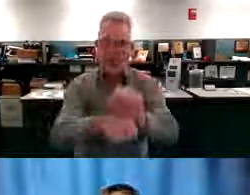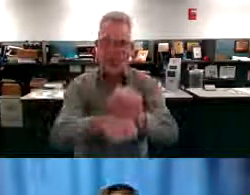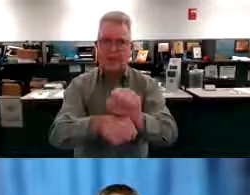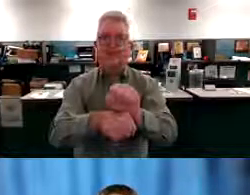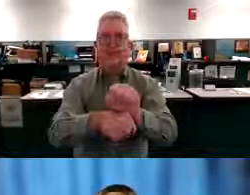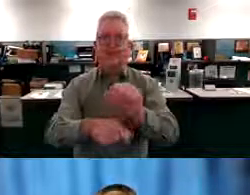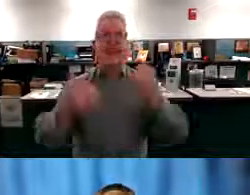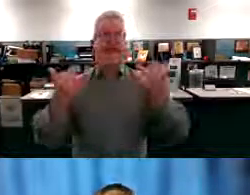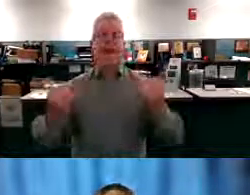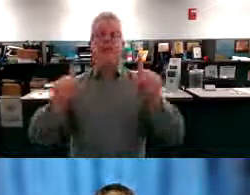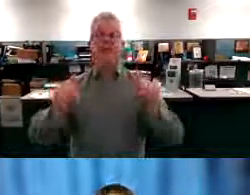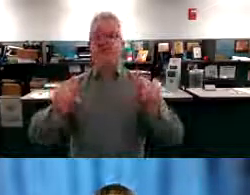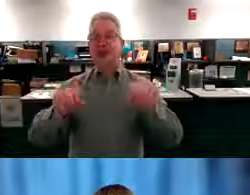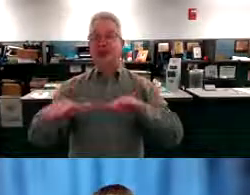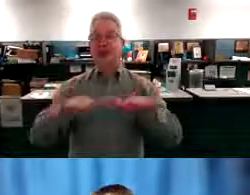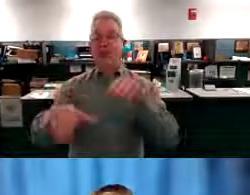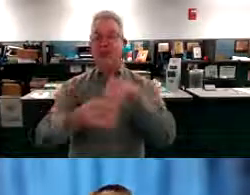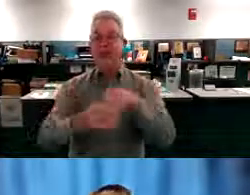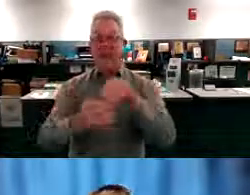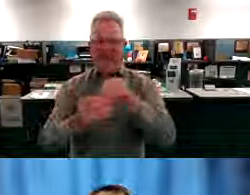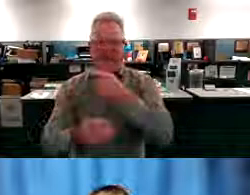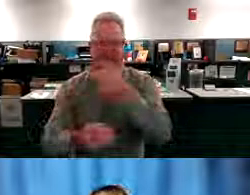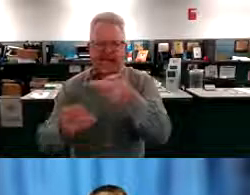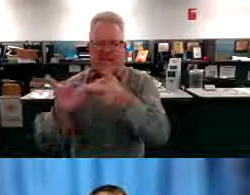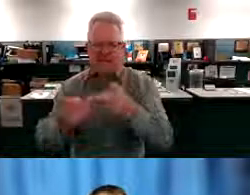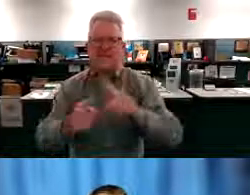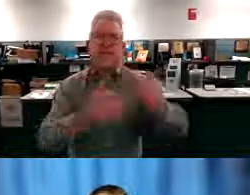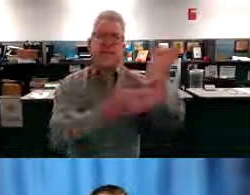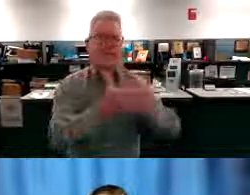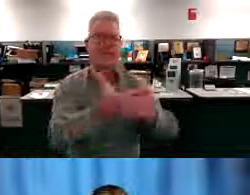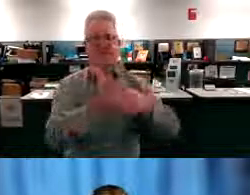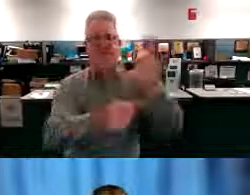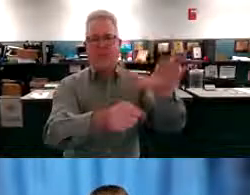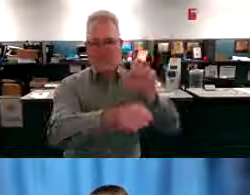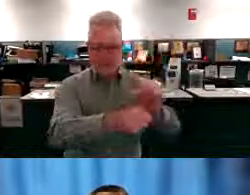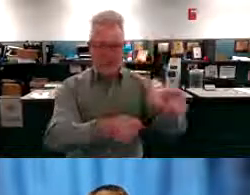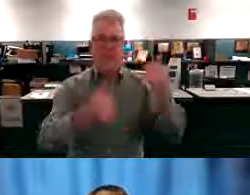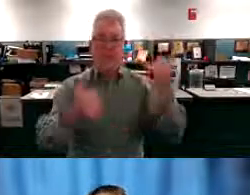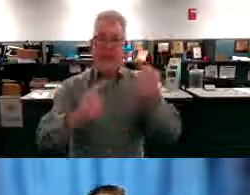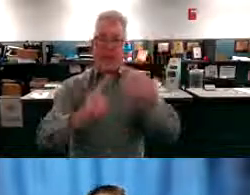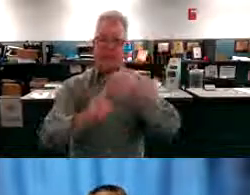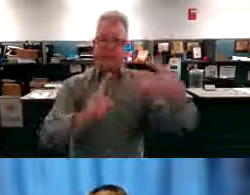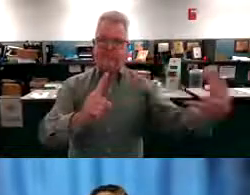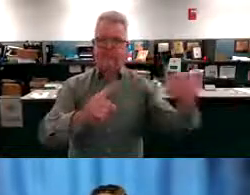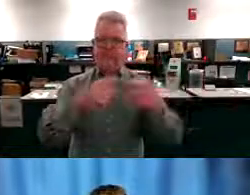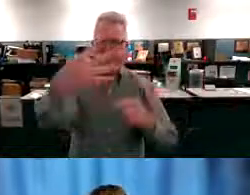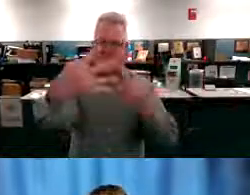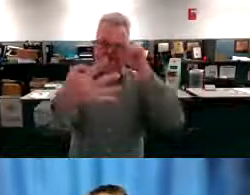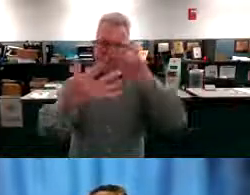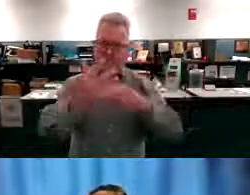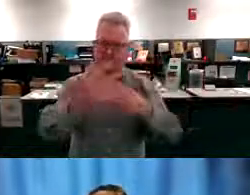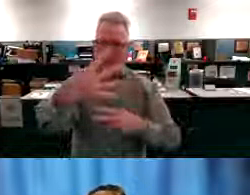COVID test, and they all required appointments. Now testing services walk in at several places. Some of them still do require an